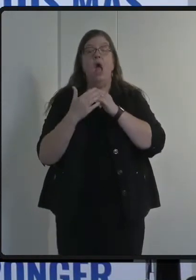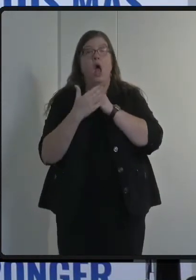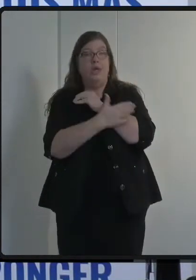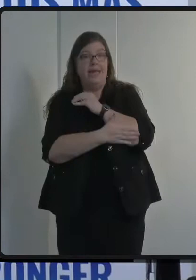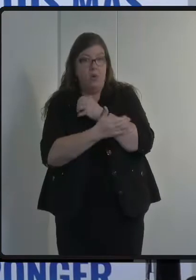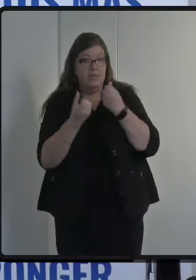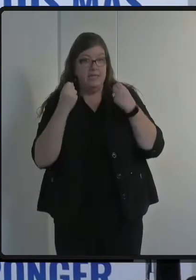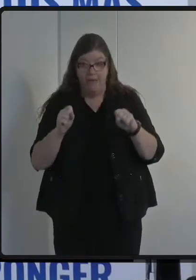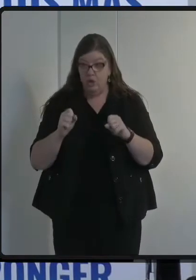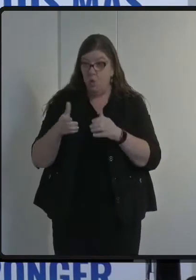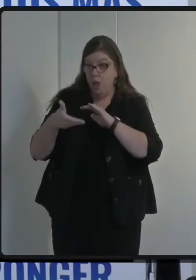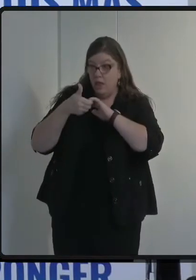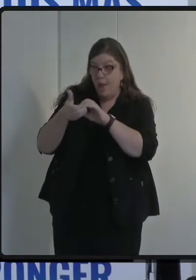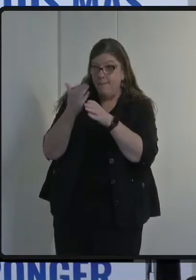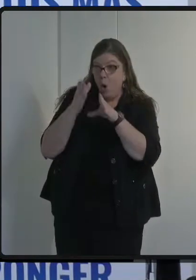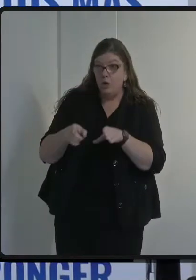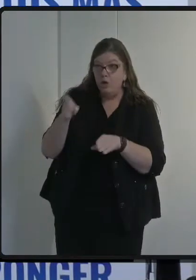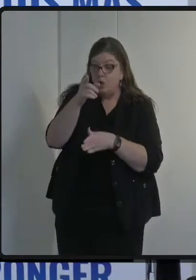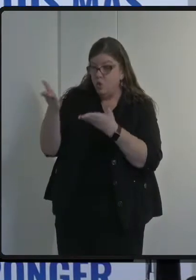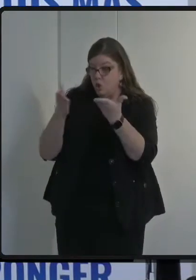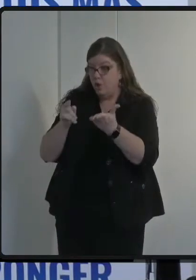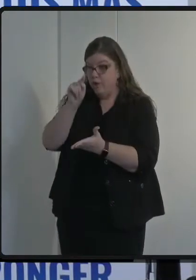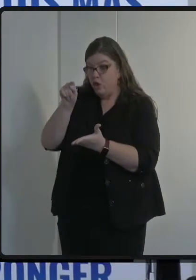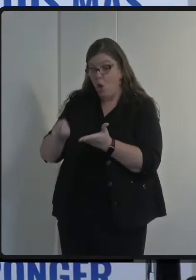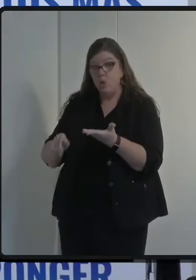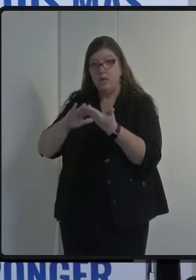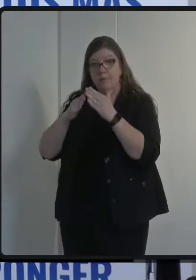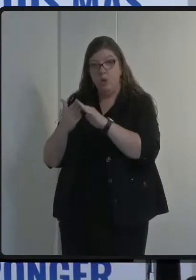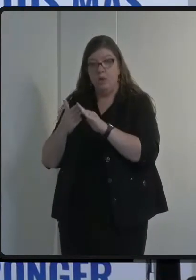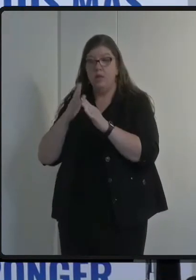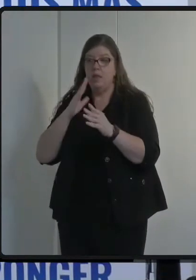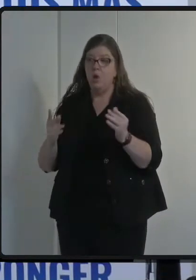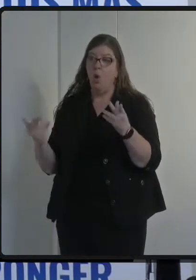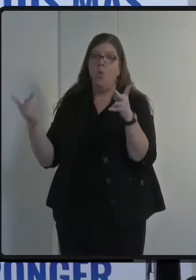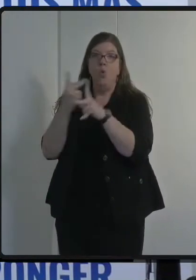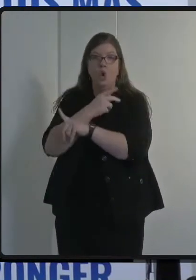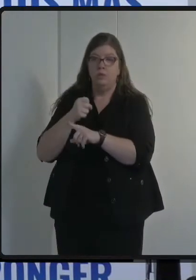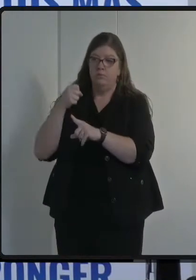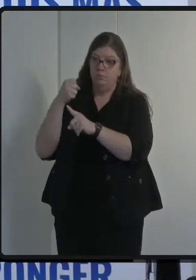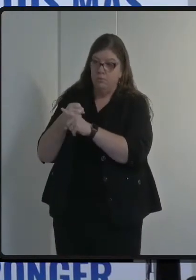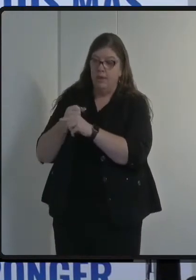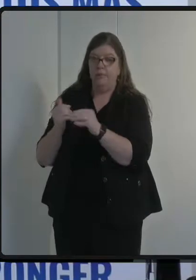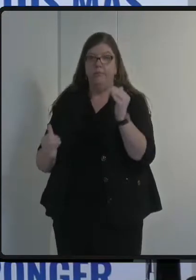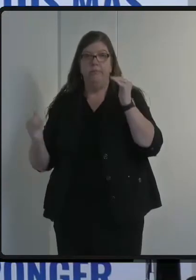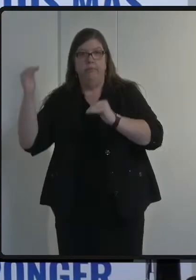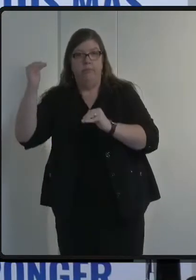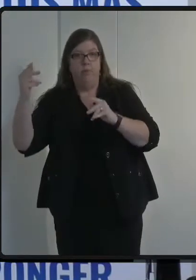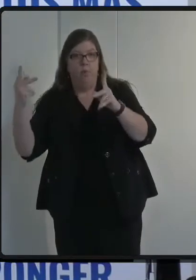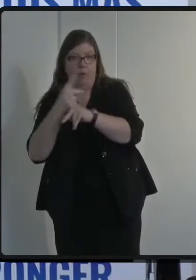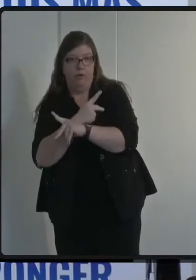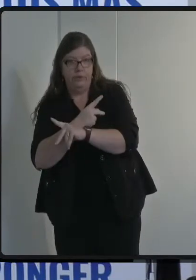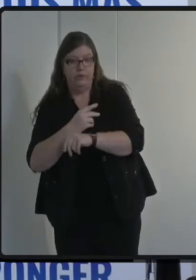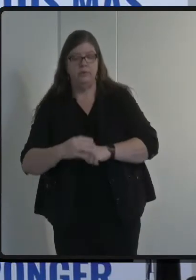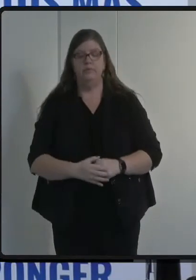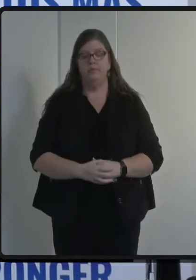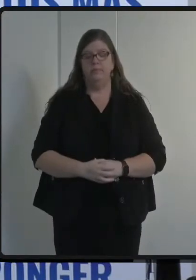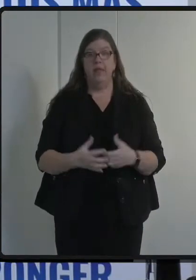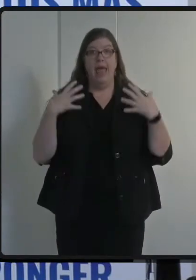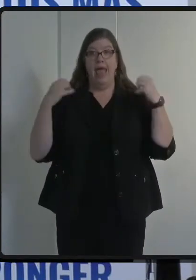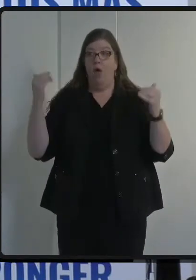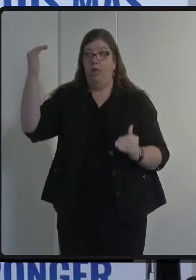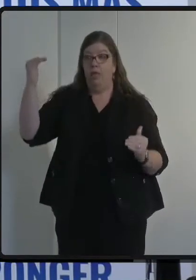serve individuals in communities that are disproportionately impacted. Achieving health equity means